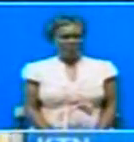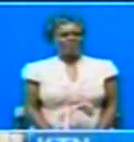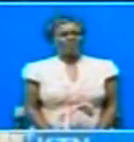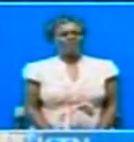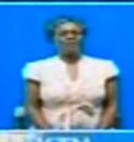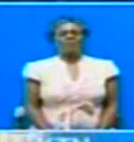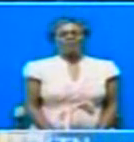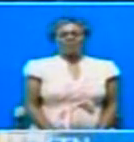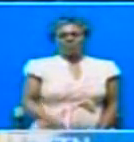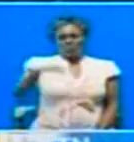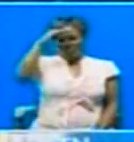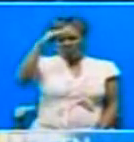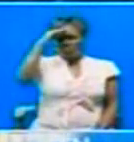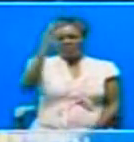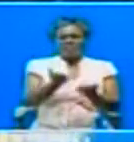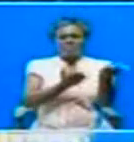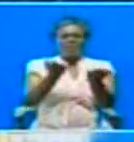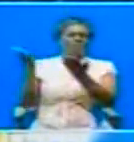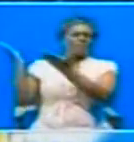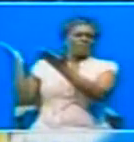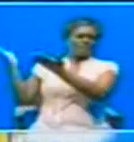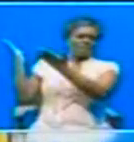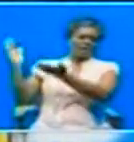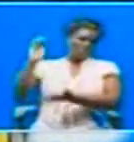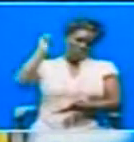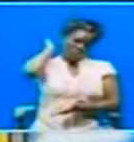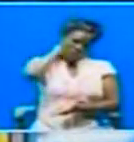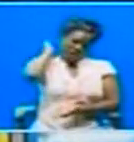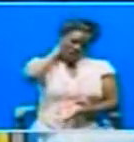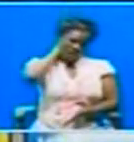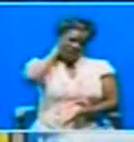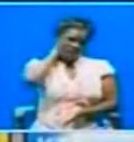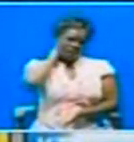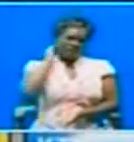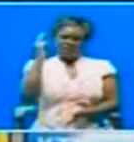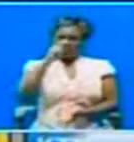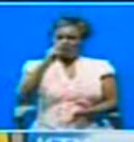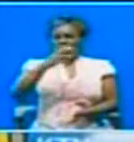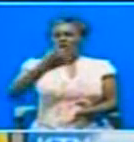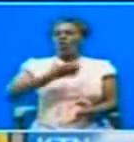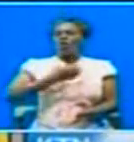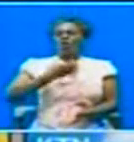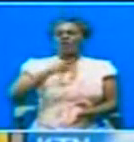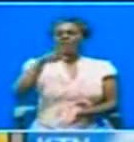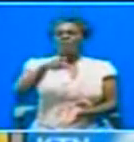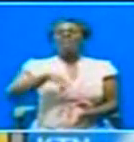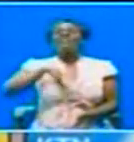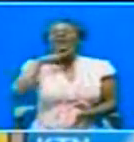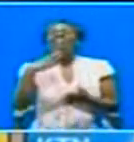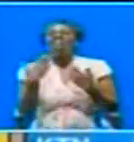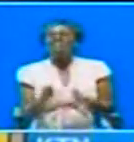The brew was being served at this bar in Katipanga village. Ironically, the owner of the bar was one of the victims who